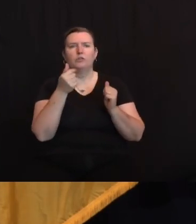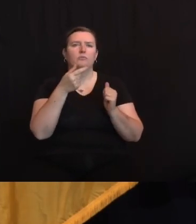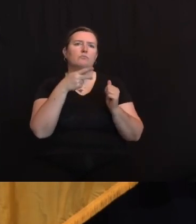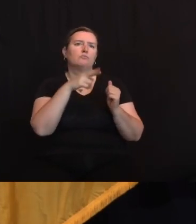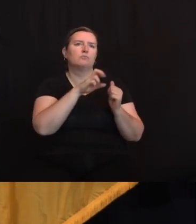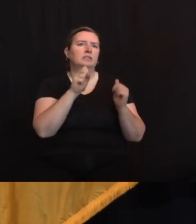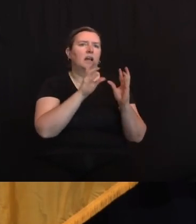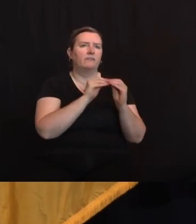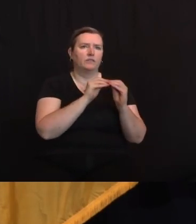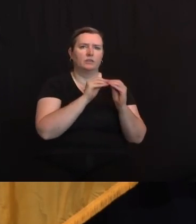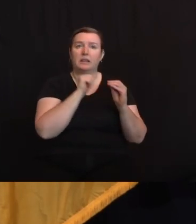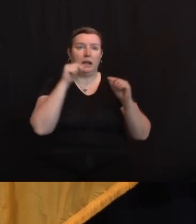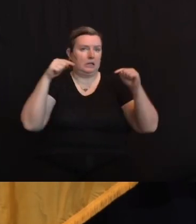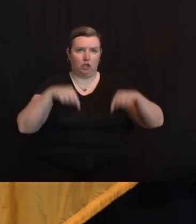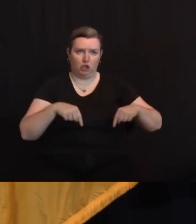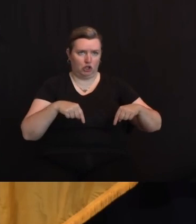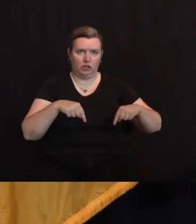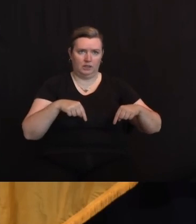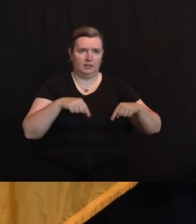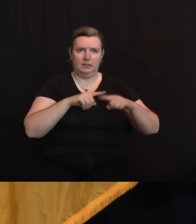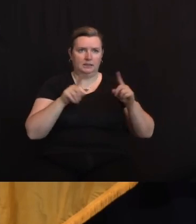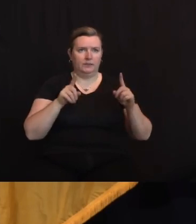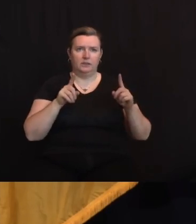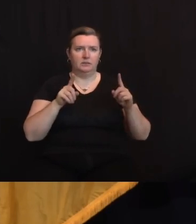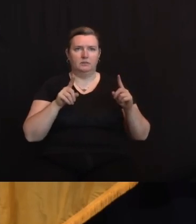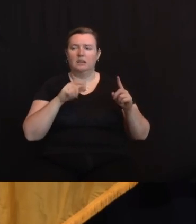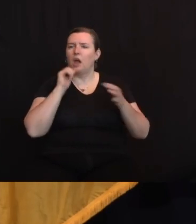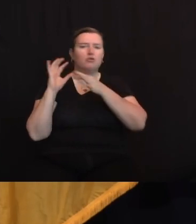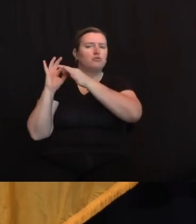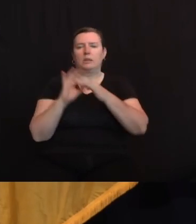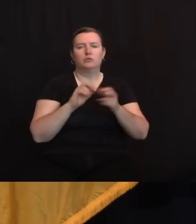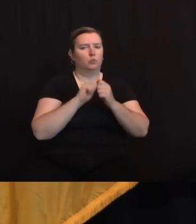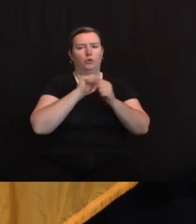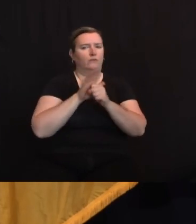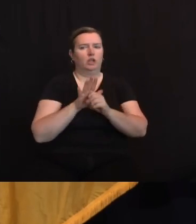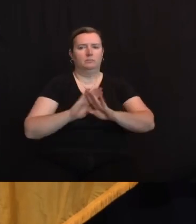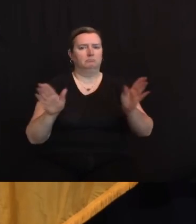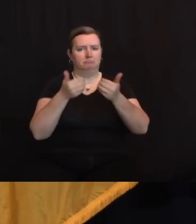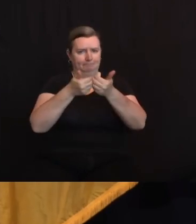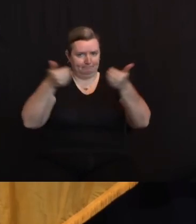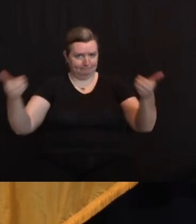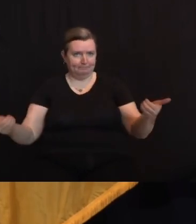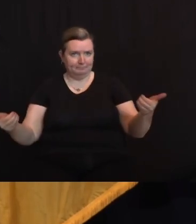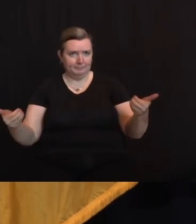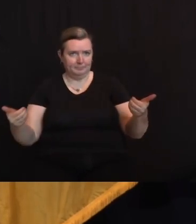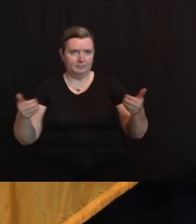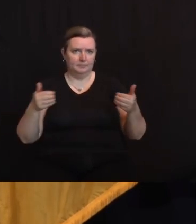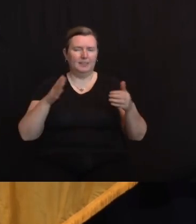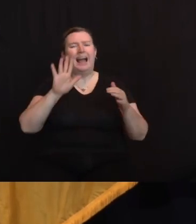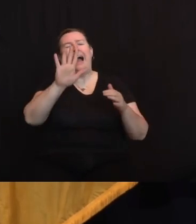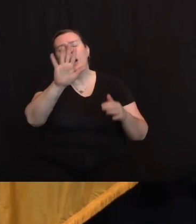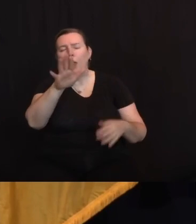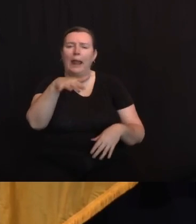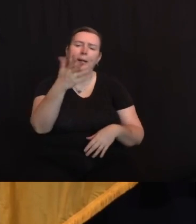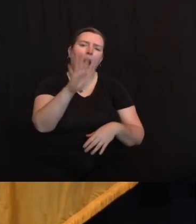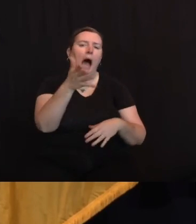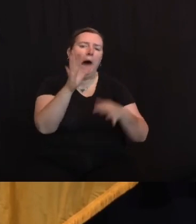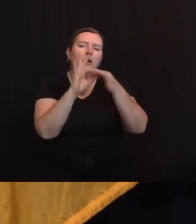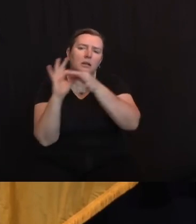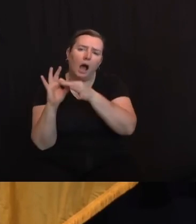unrelated to the specific reality of COVID-19, although it is related. And then we'll be back